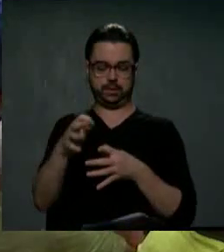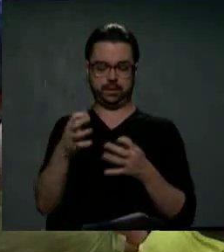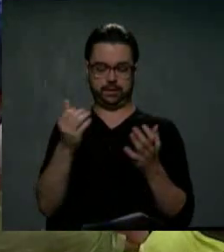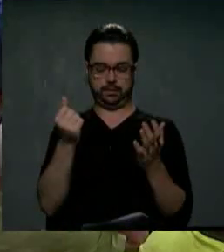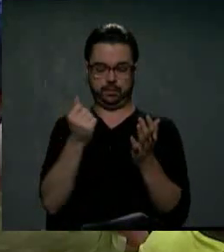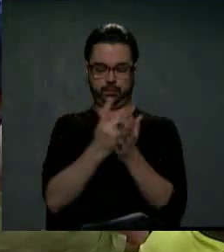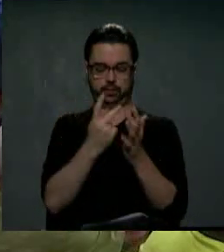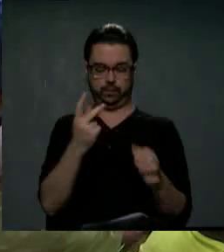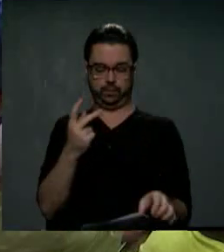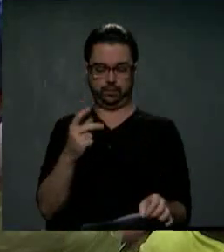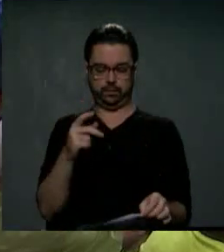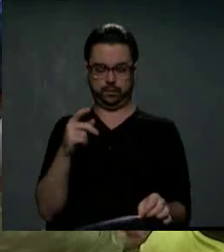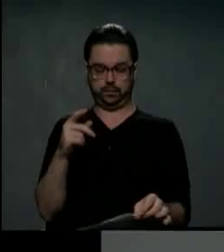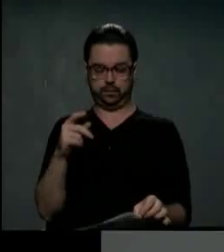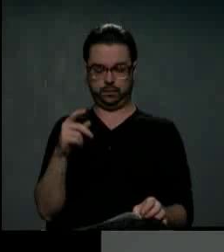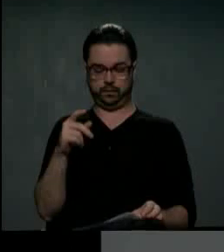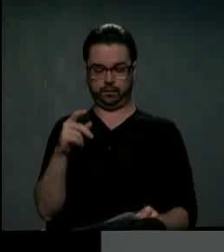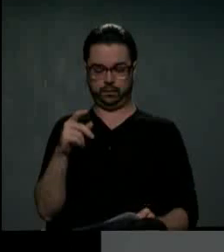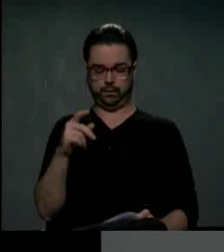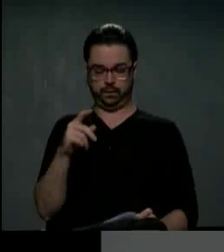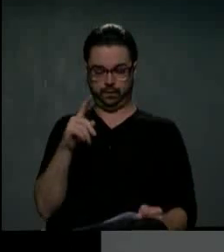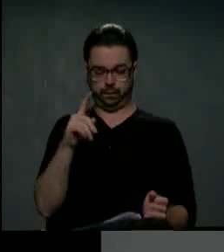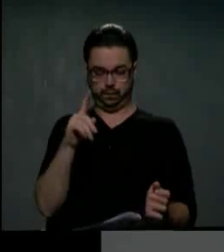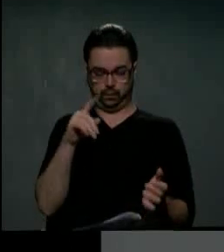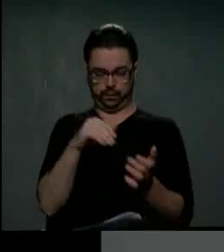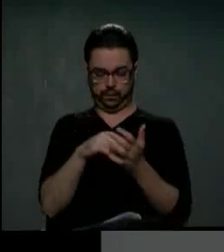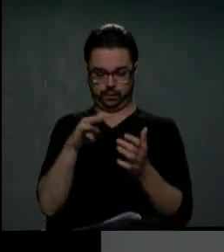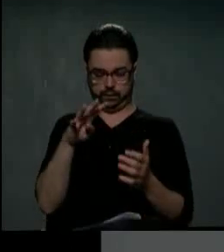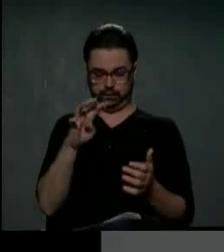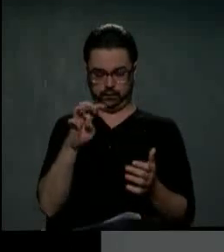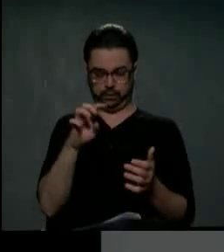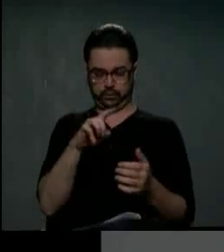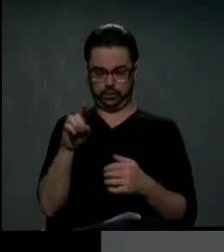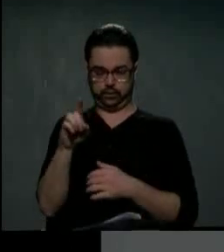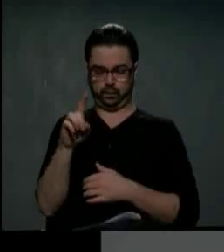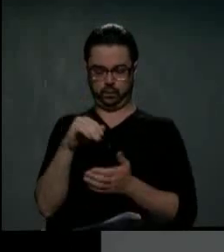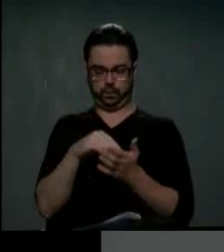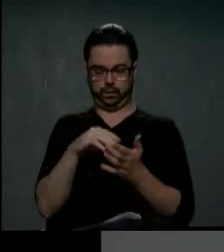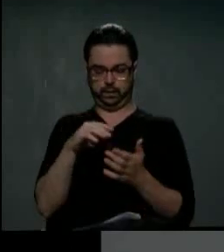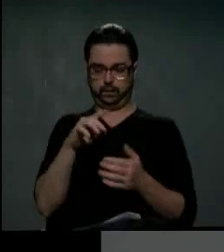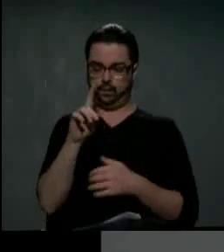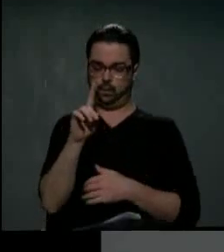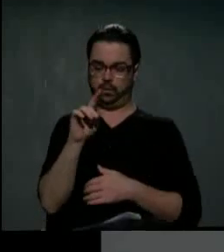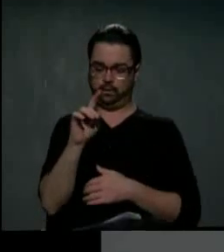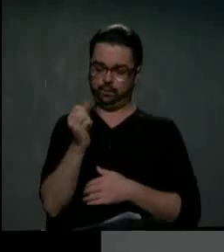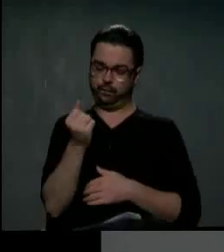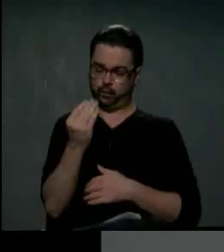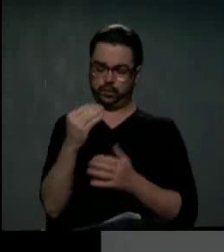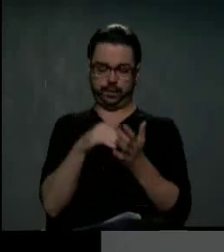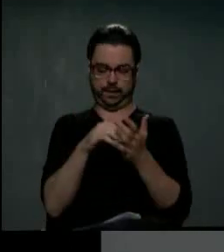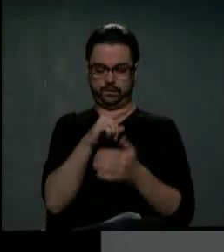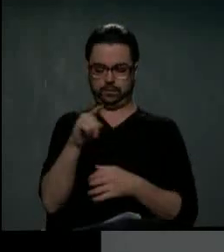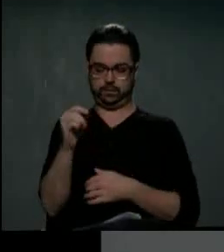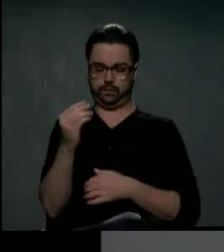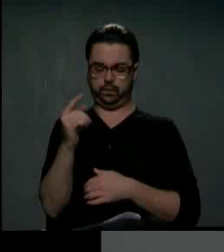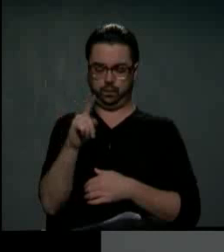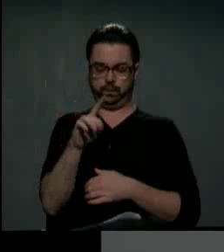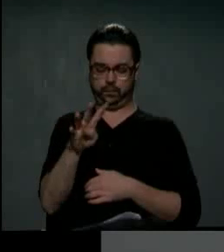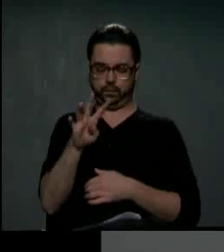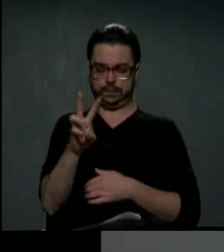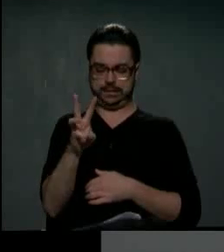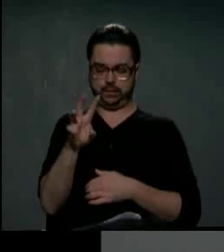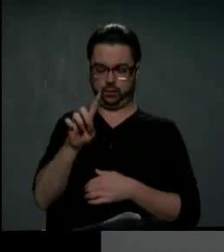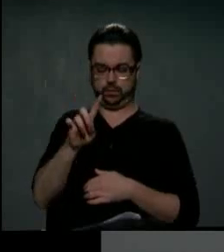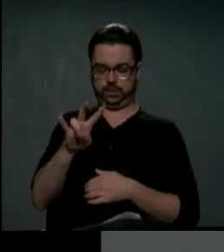at 14,000 to 14,617 Canis Road. Staff recommends approval of the request, subject to compliance with the comments